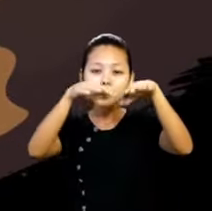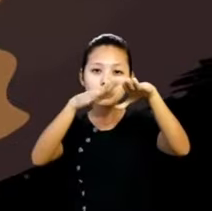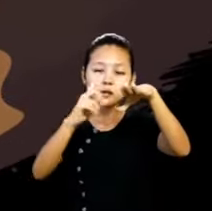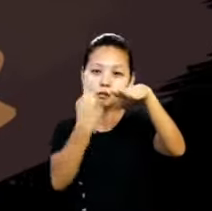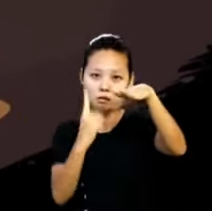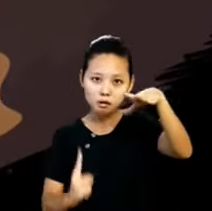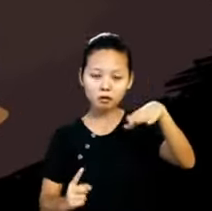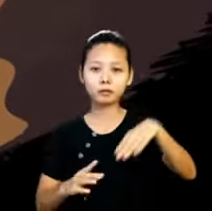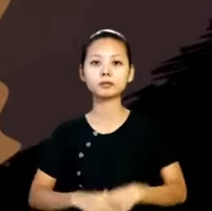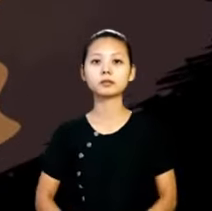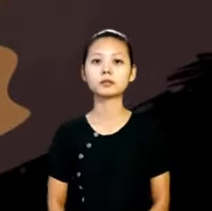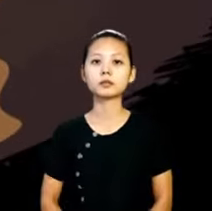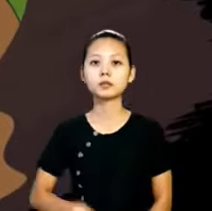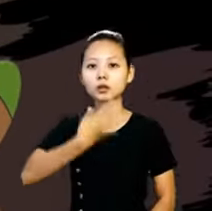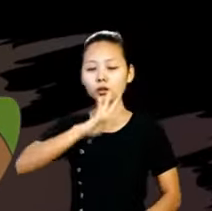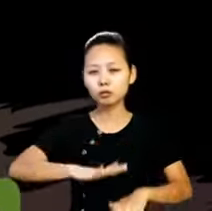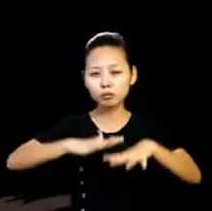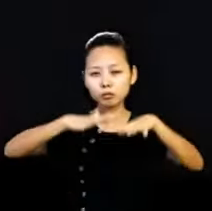landslides,